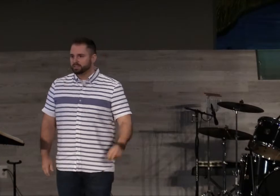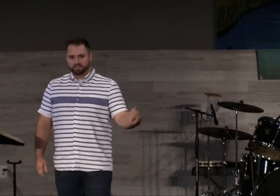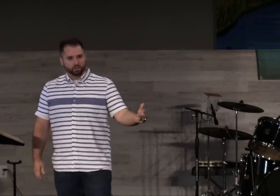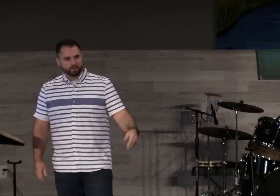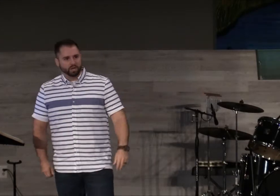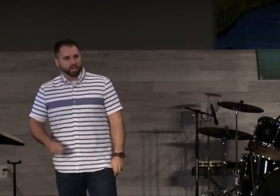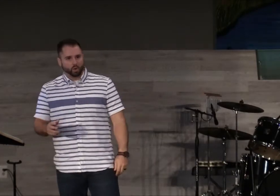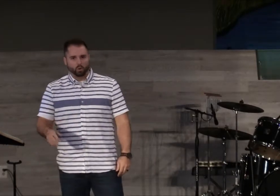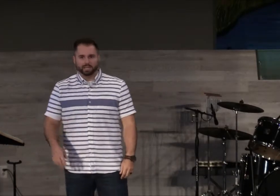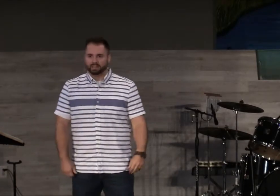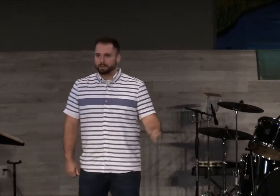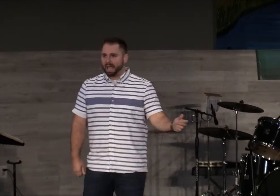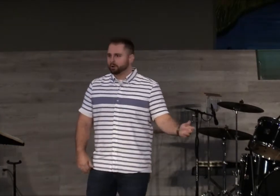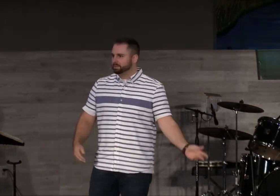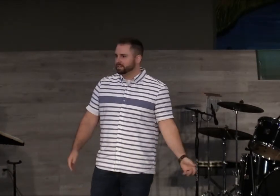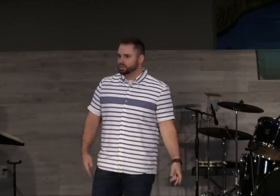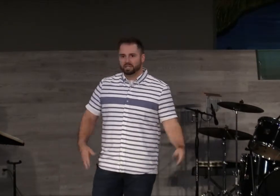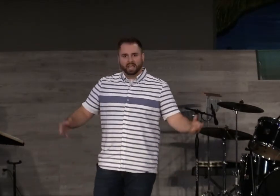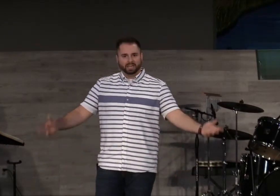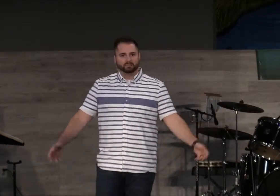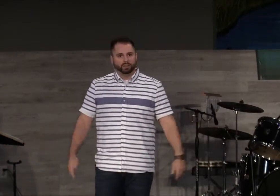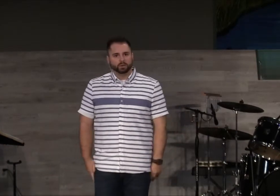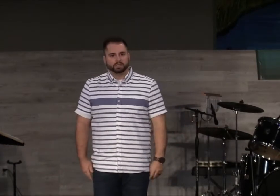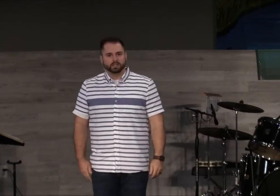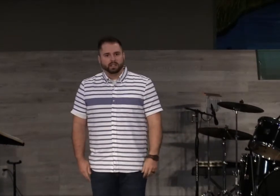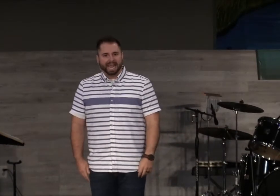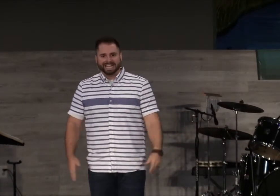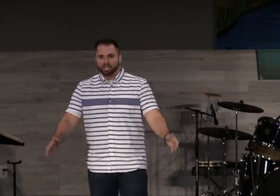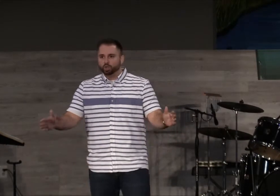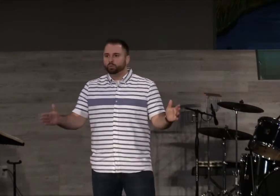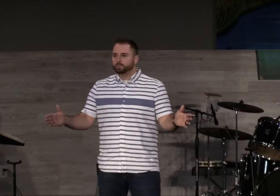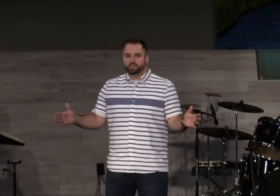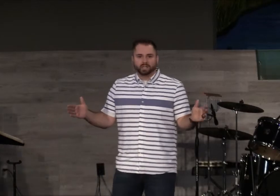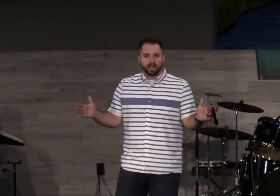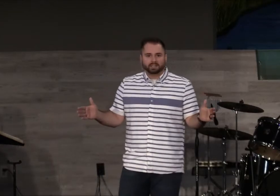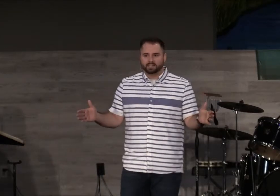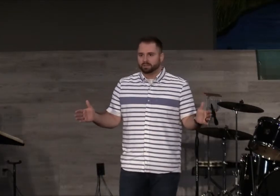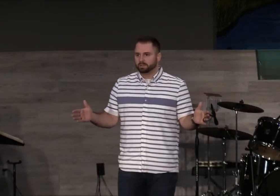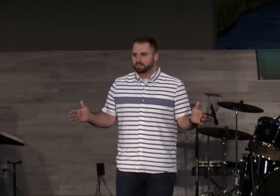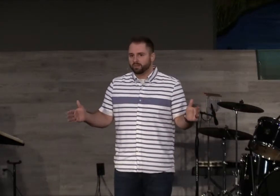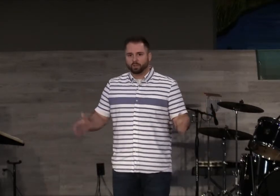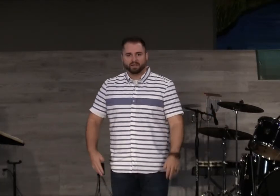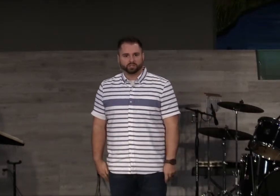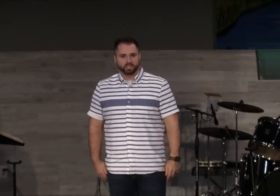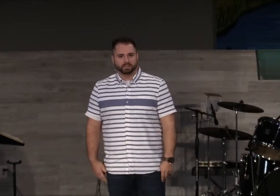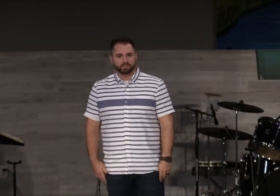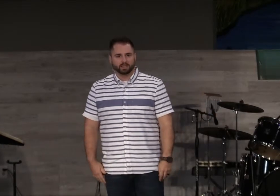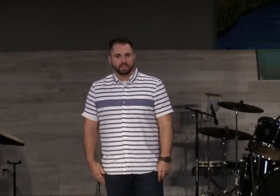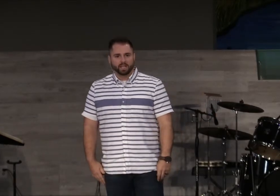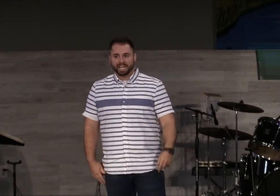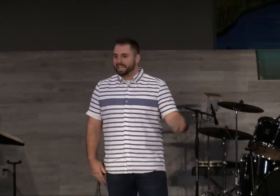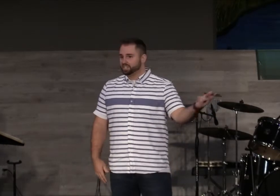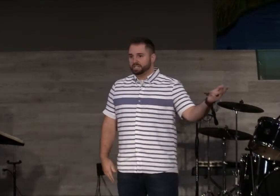He had the silver and gold. He had the power and position and influence. And he knew what it was going to cost him to follow after